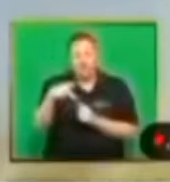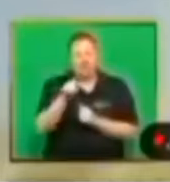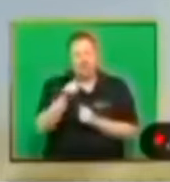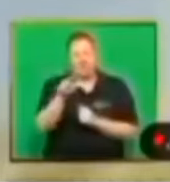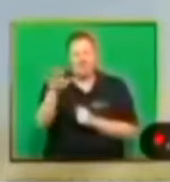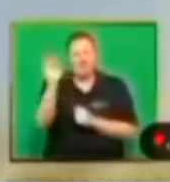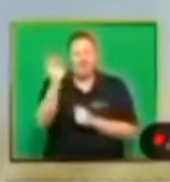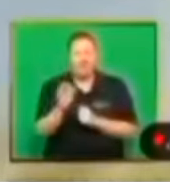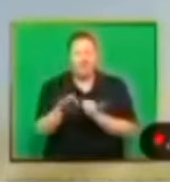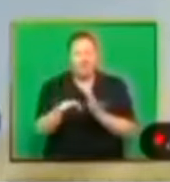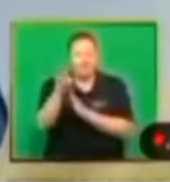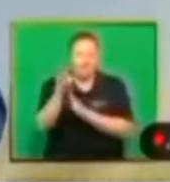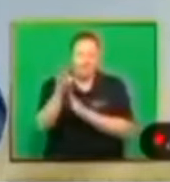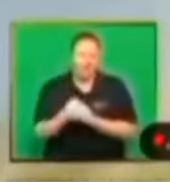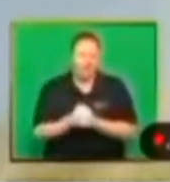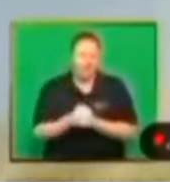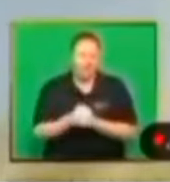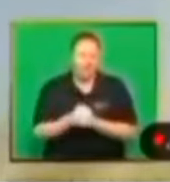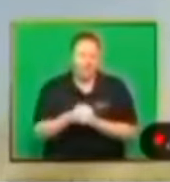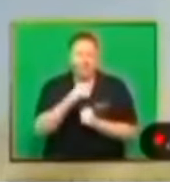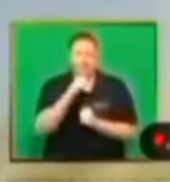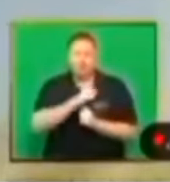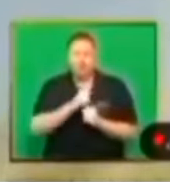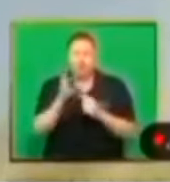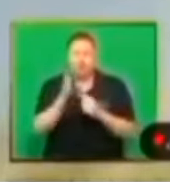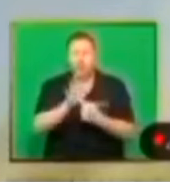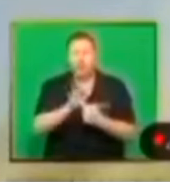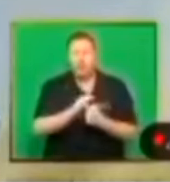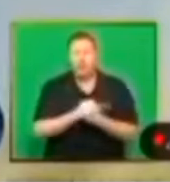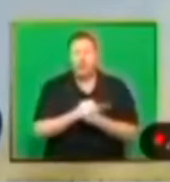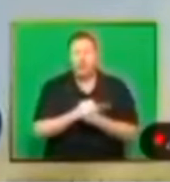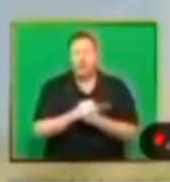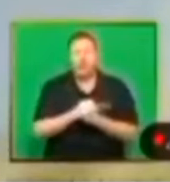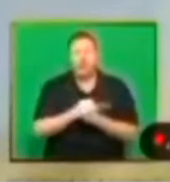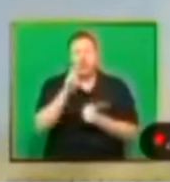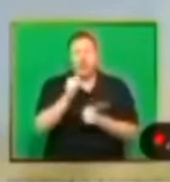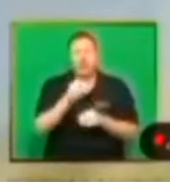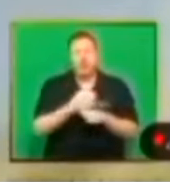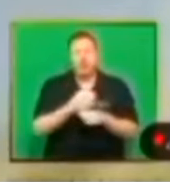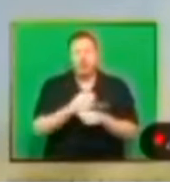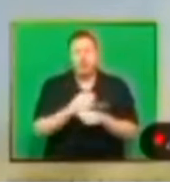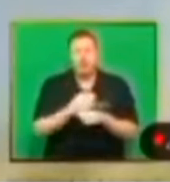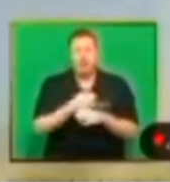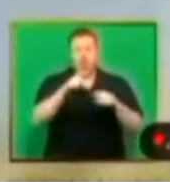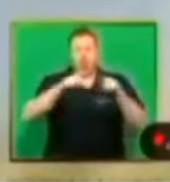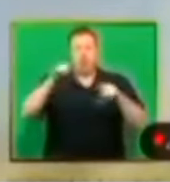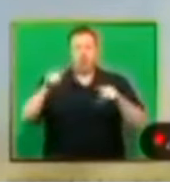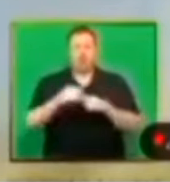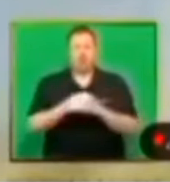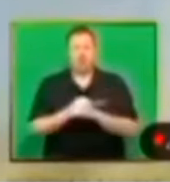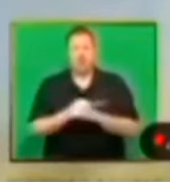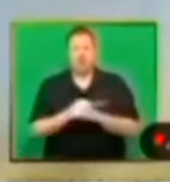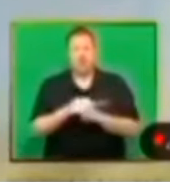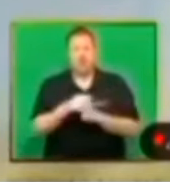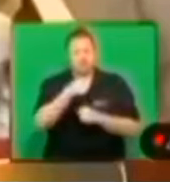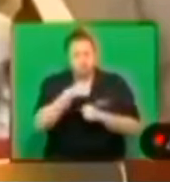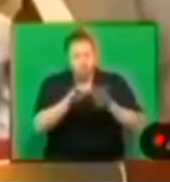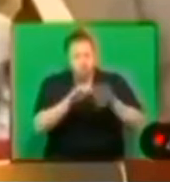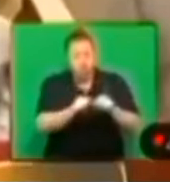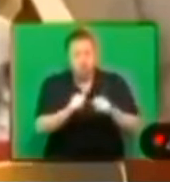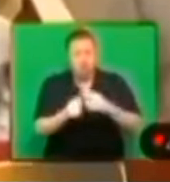75%. Those are the realities. If you go and look at the unemployment rate, when you became the president,